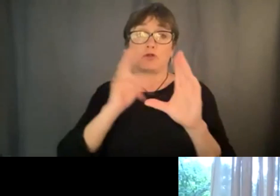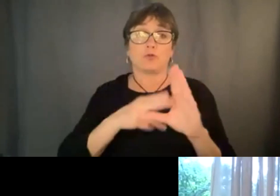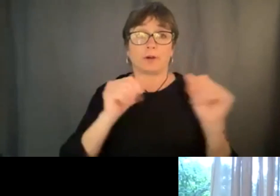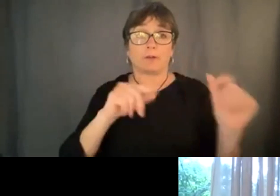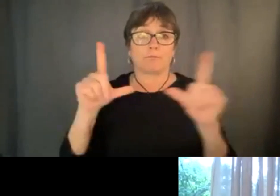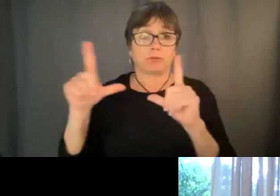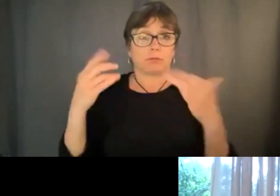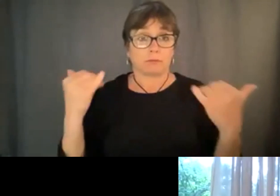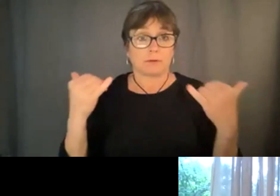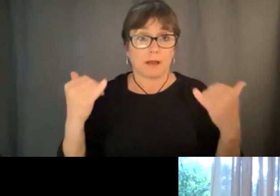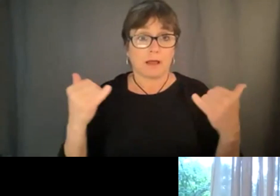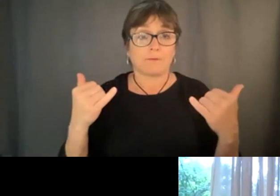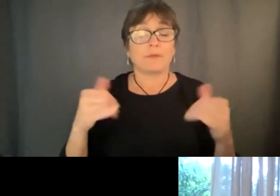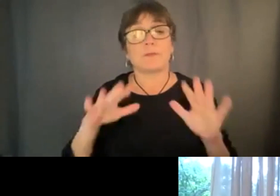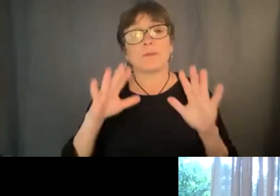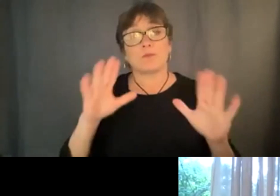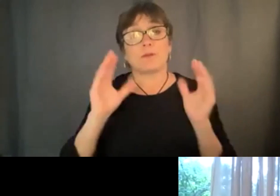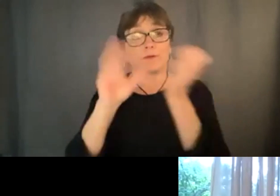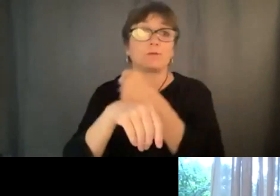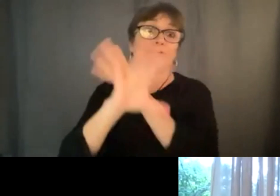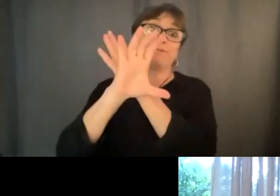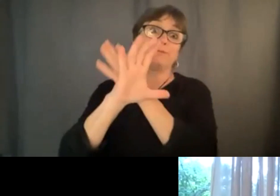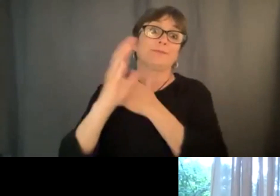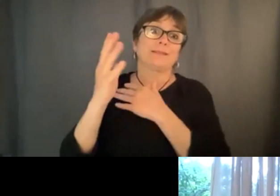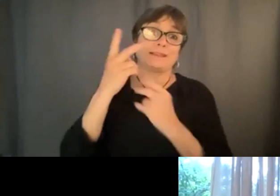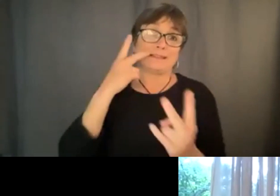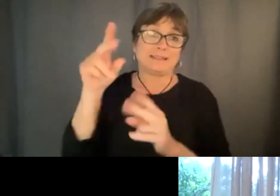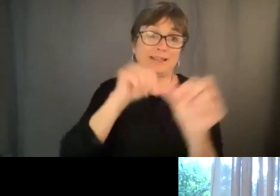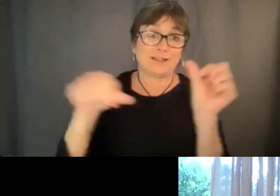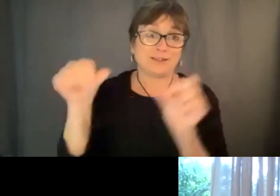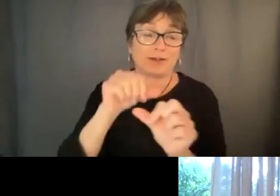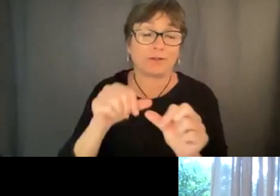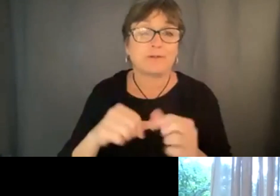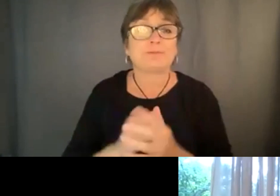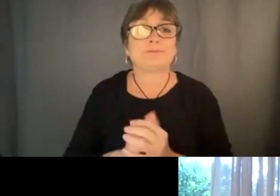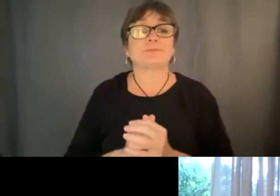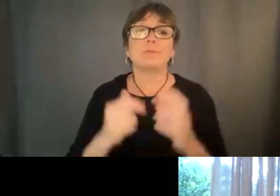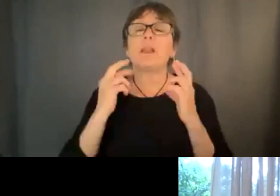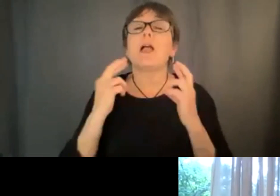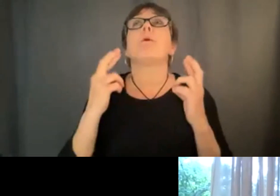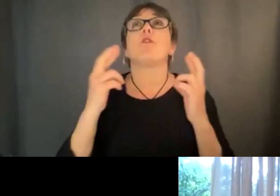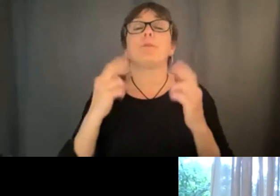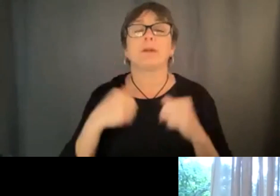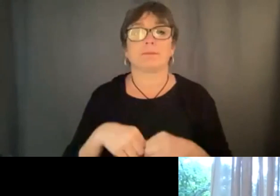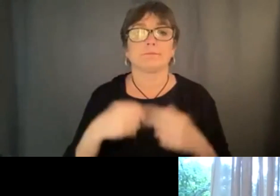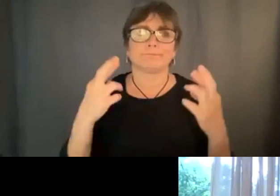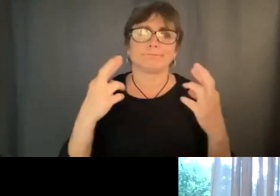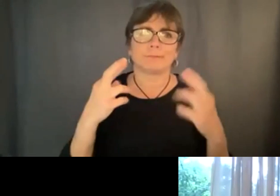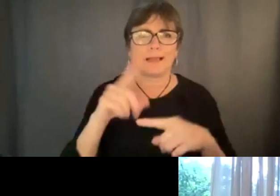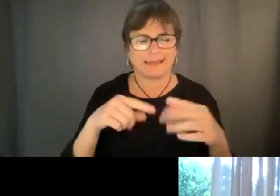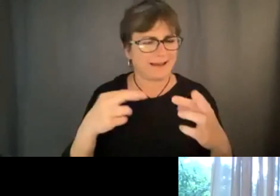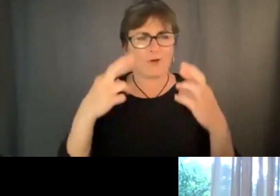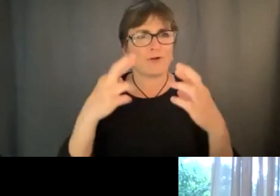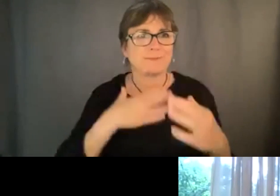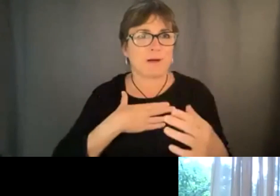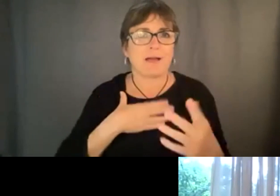It's been great to virtually see you all. And I'm hoping, fingers crossed, I can't cross my fingers, but you know,